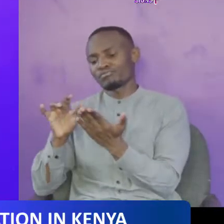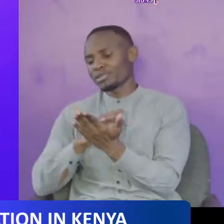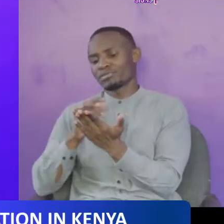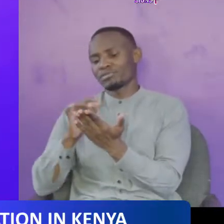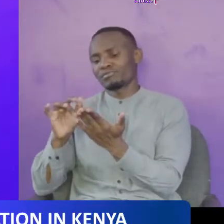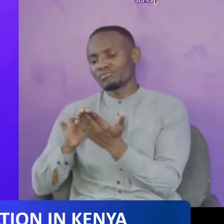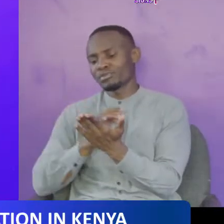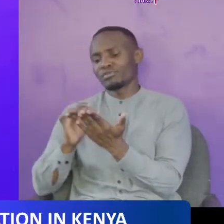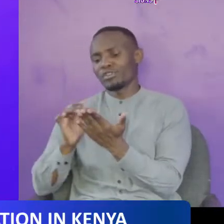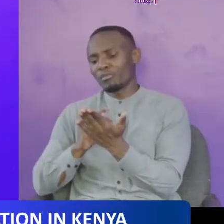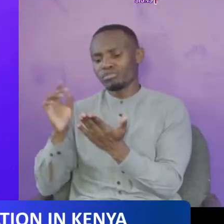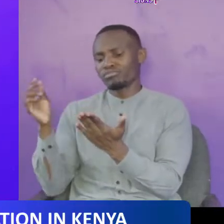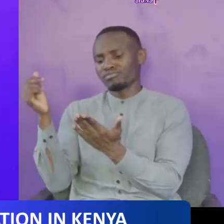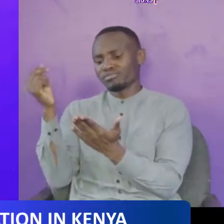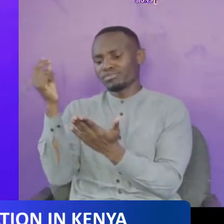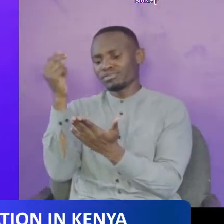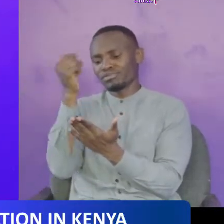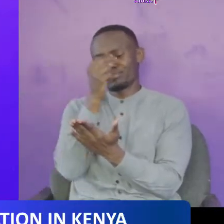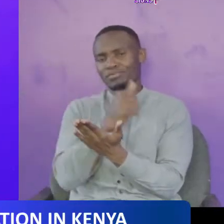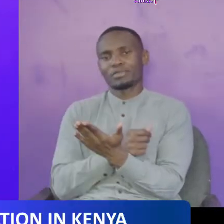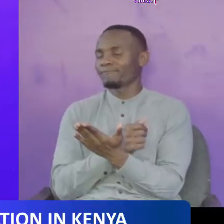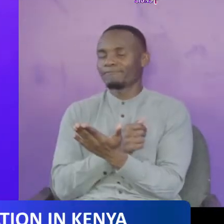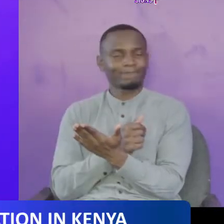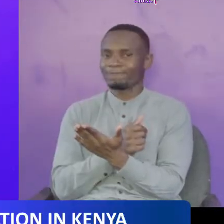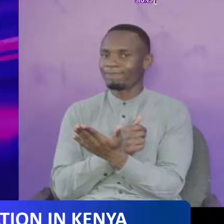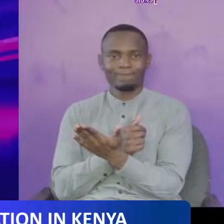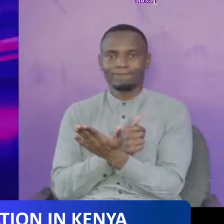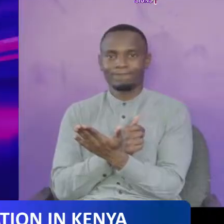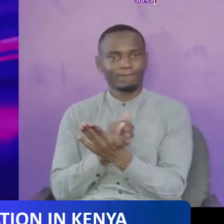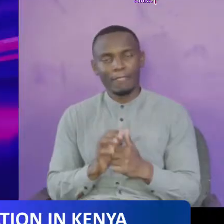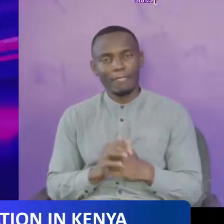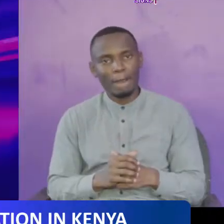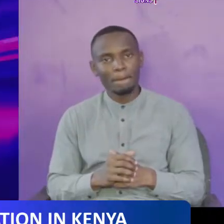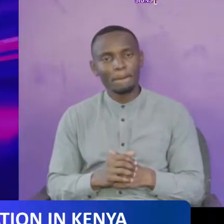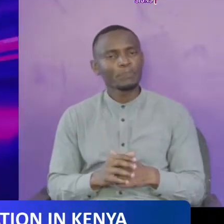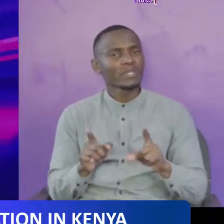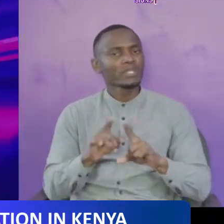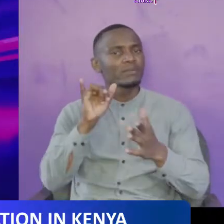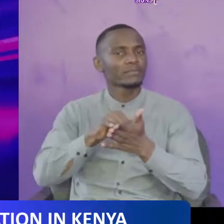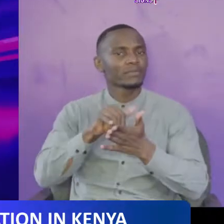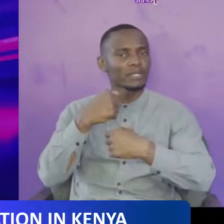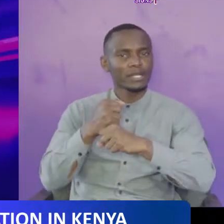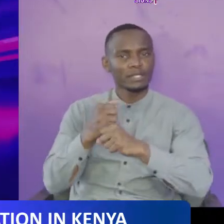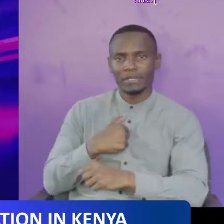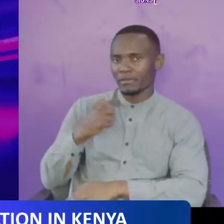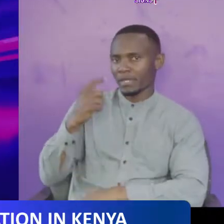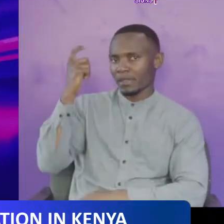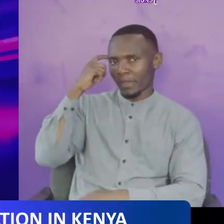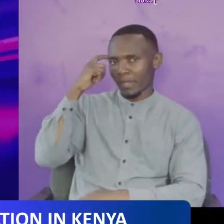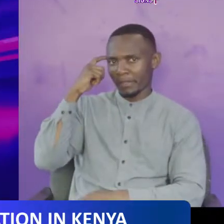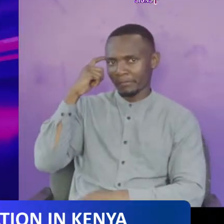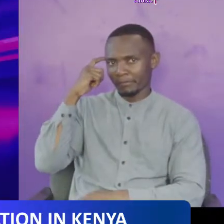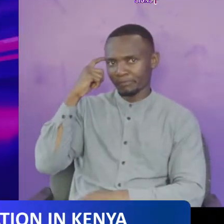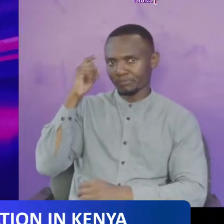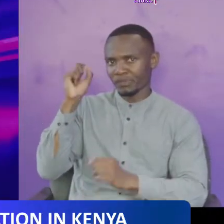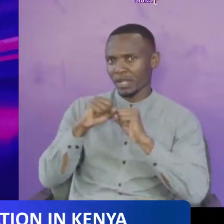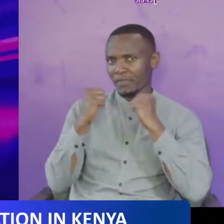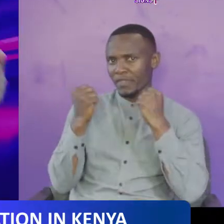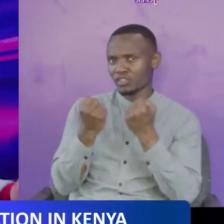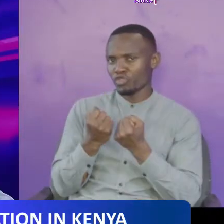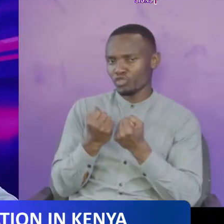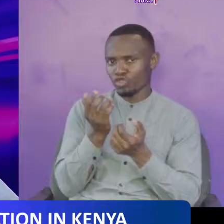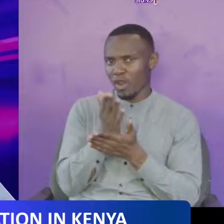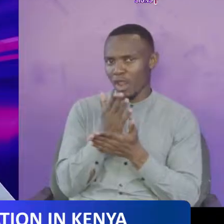day. It's scary. And that has made me think the social aspect, and I don't know if this is